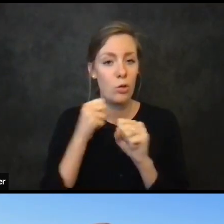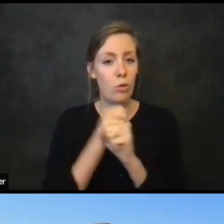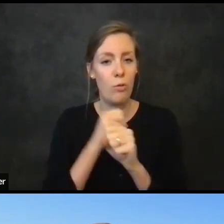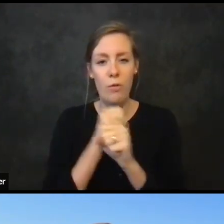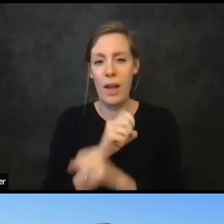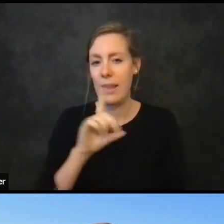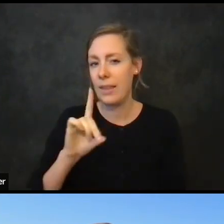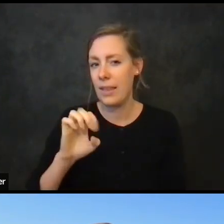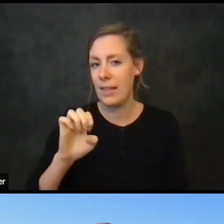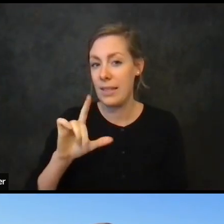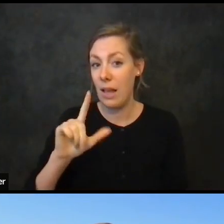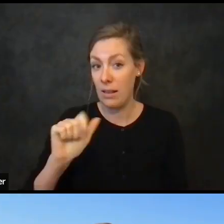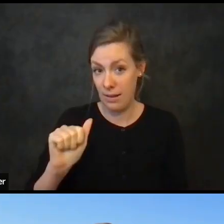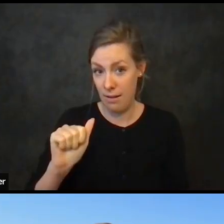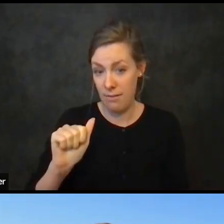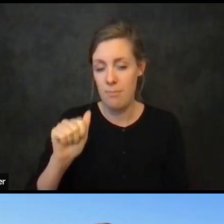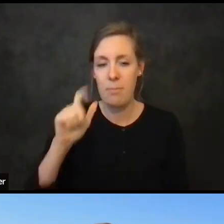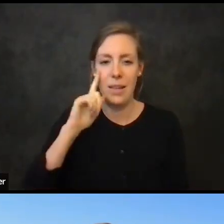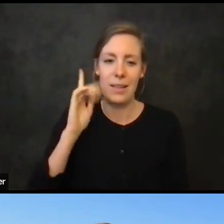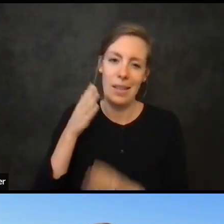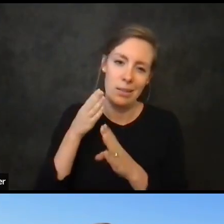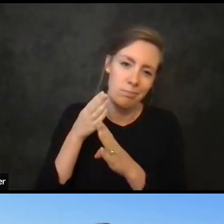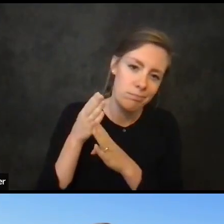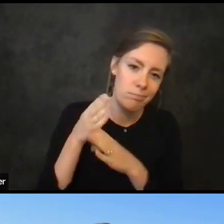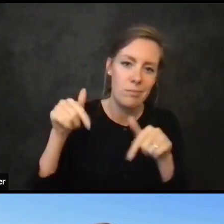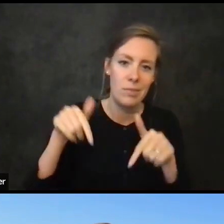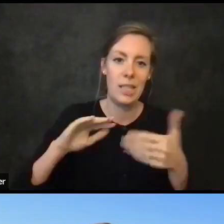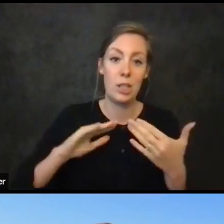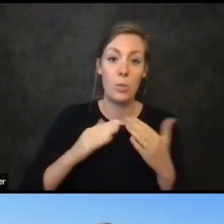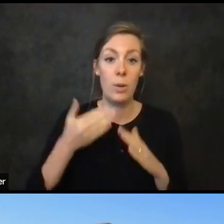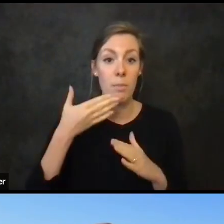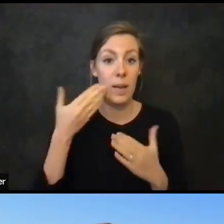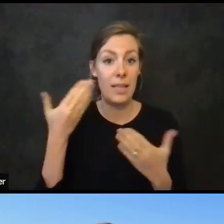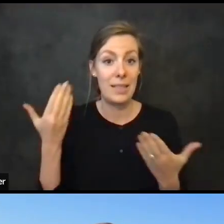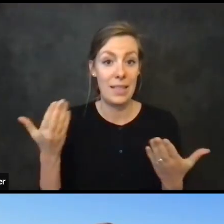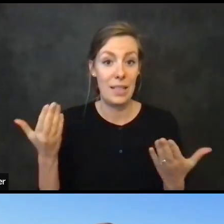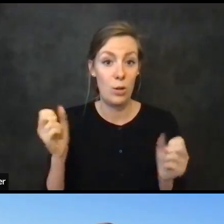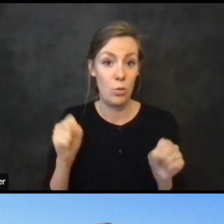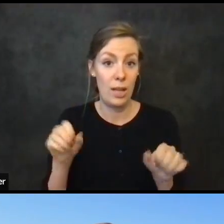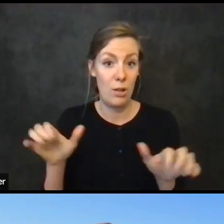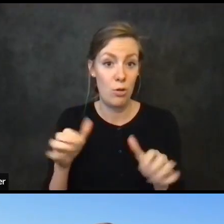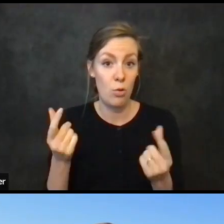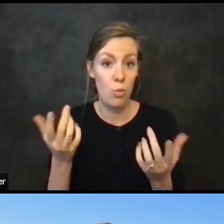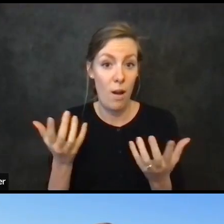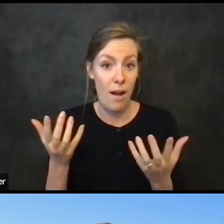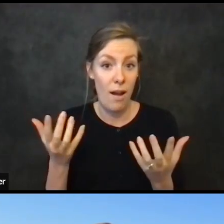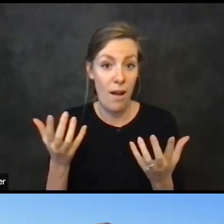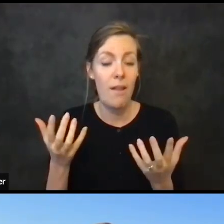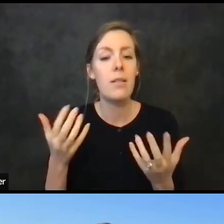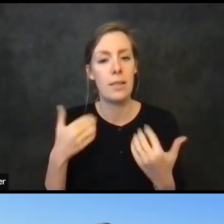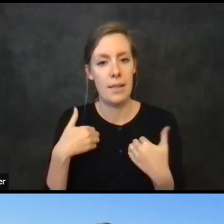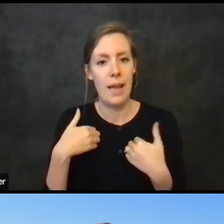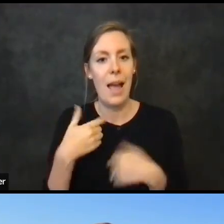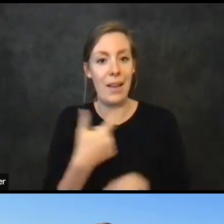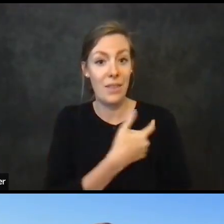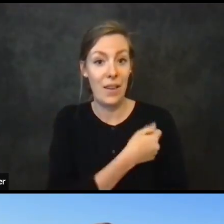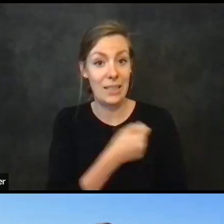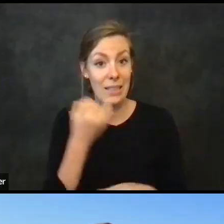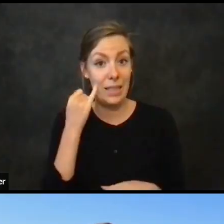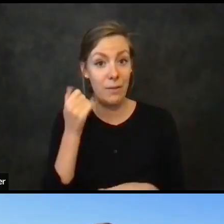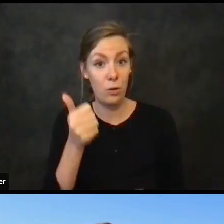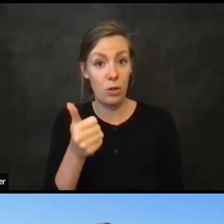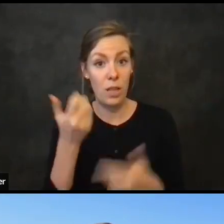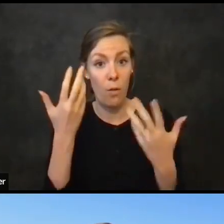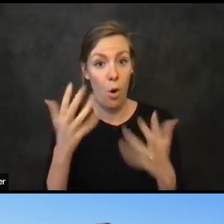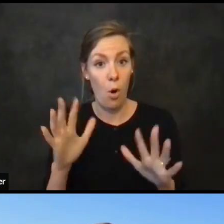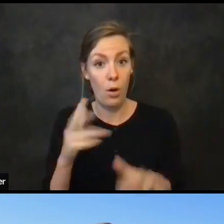dominant strain in our community. The best thing you can do is to get a COVID vaccine if you haven't already. If you're already vaccinated, get a